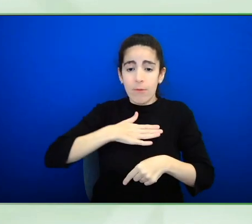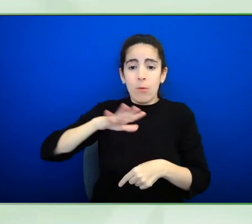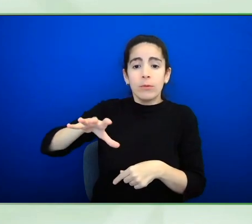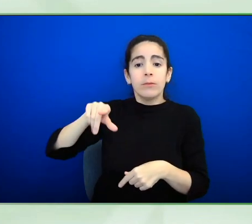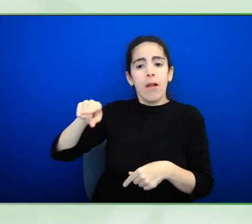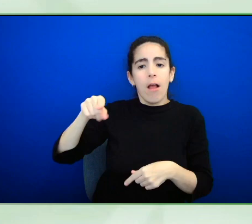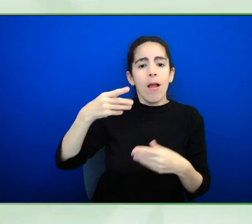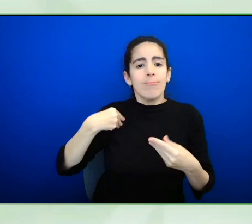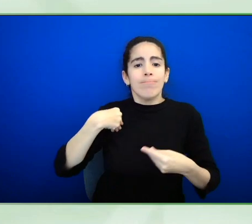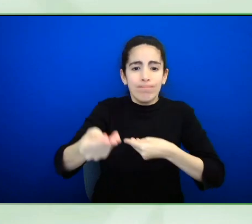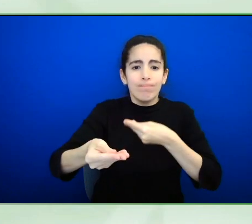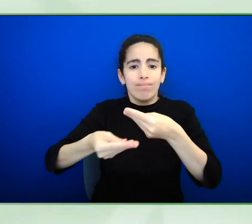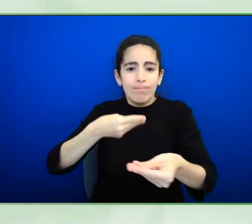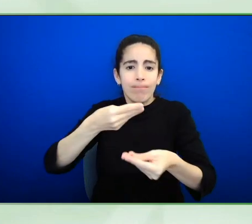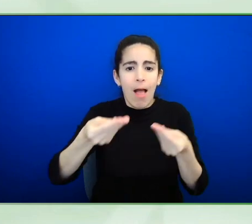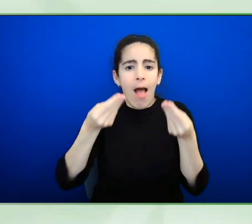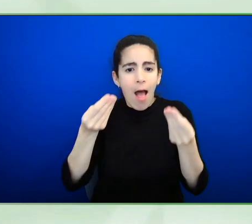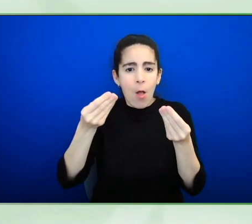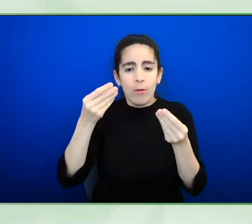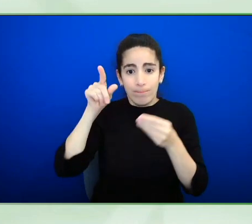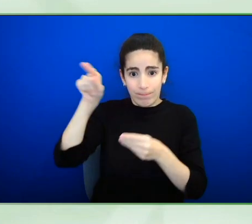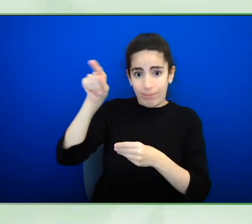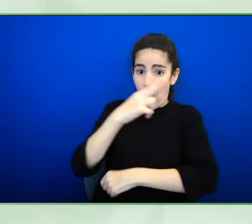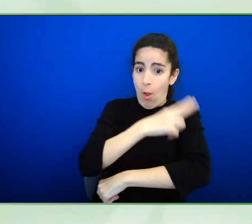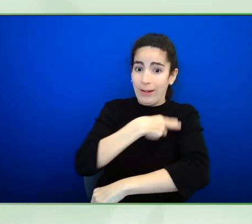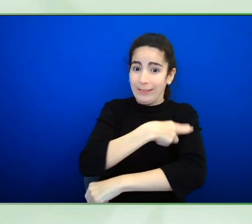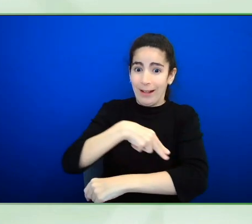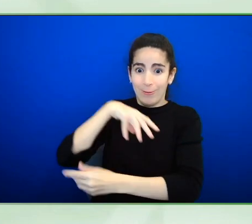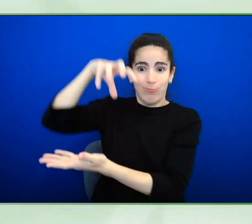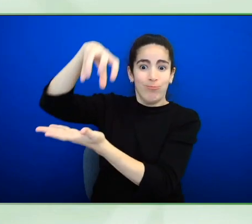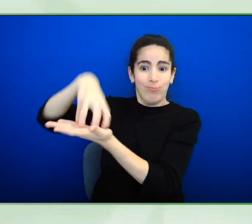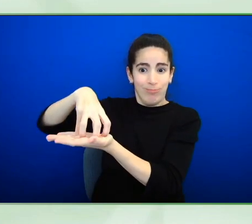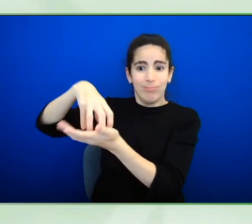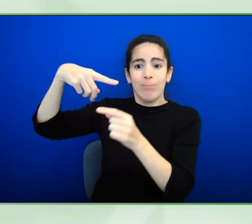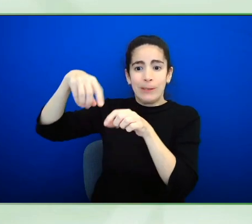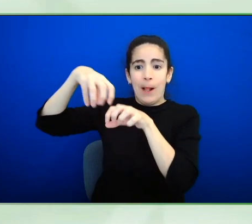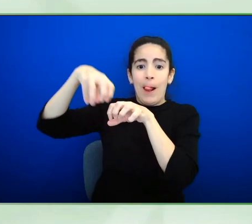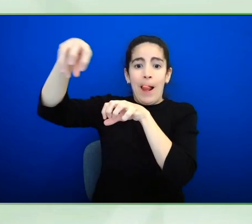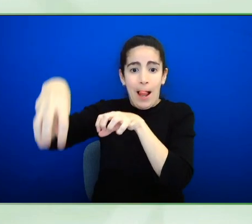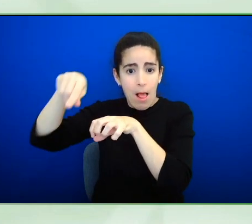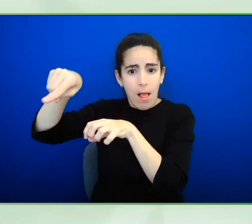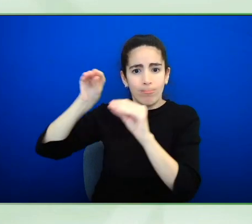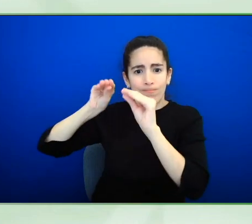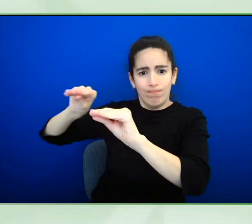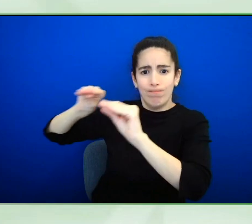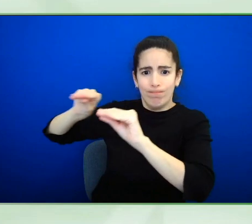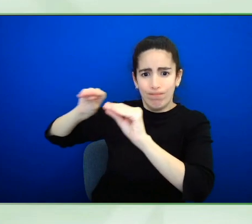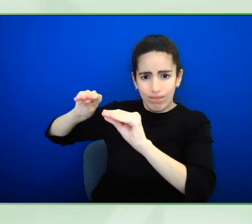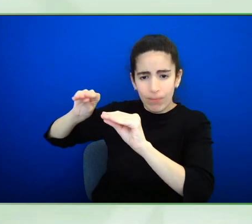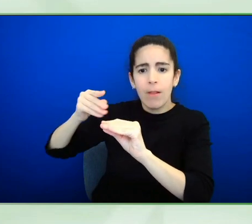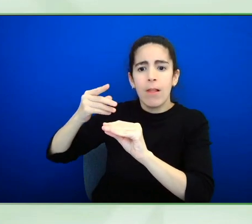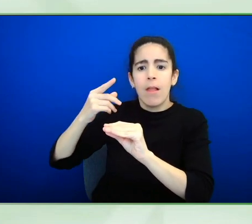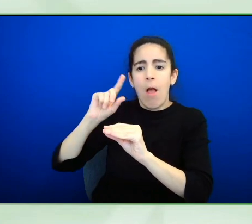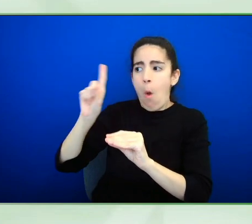hospital, to district hospital, to sub-district hospital, not only by providing them the technology, but